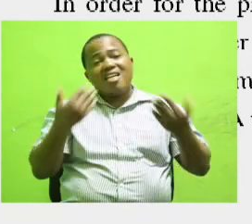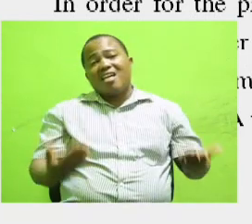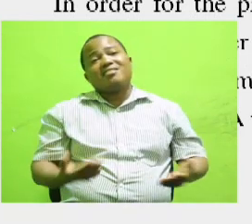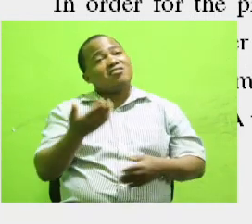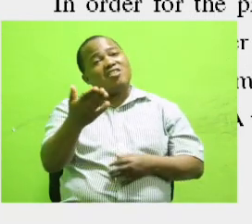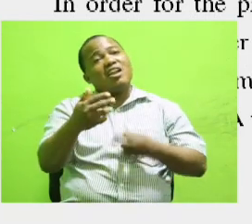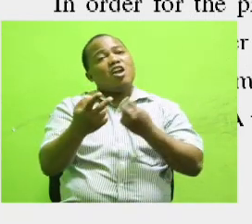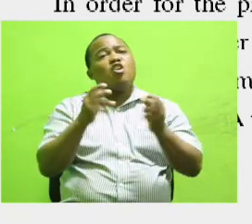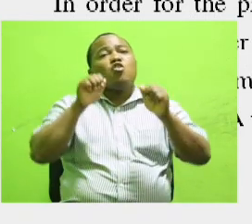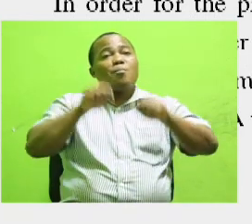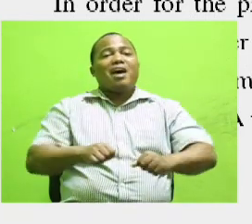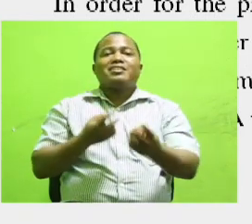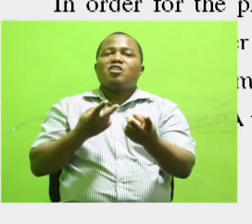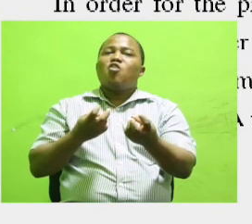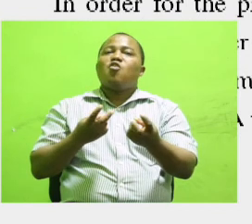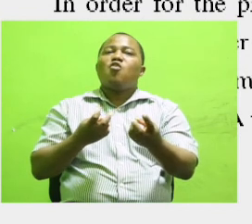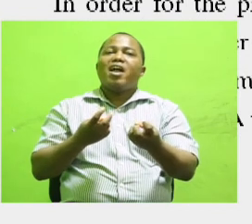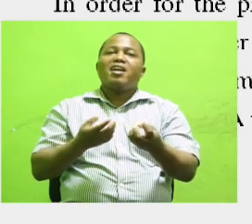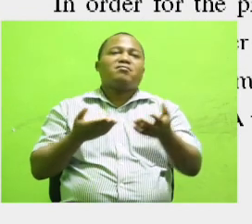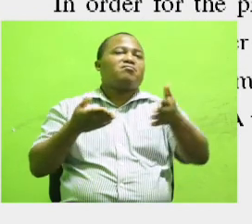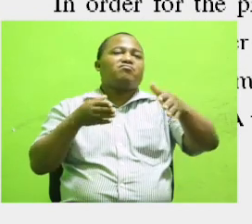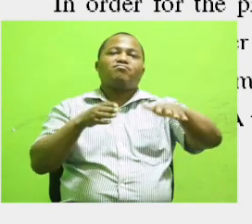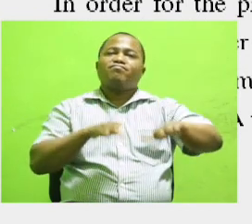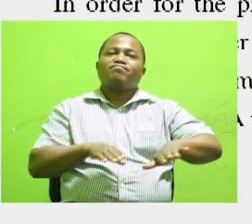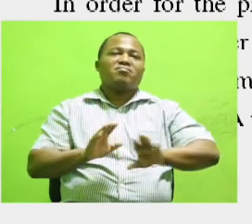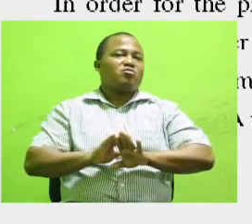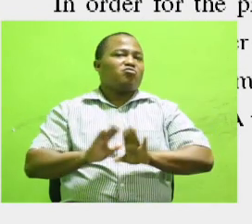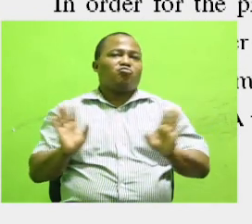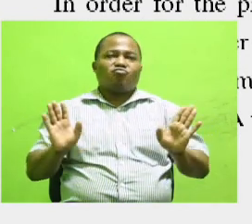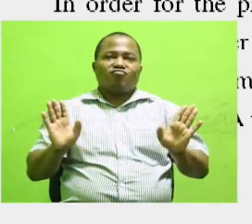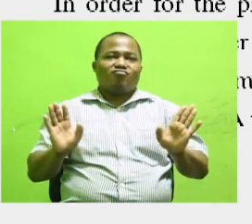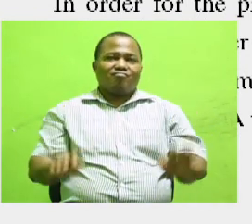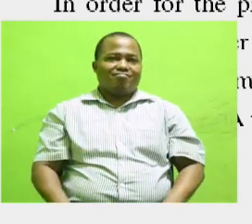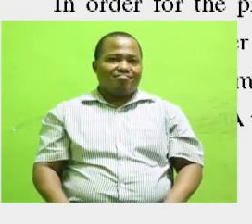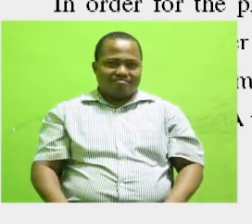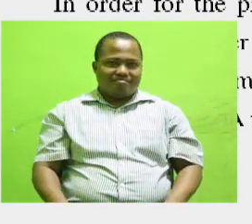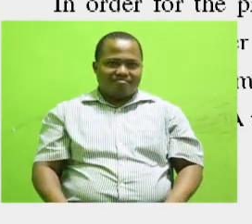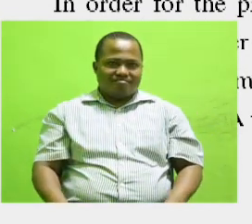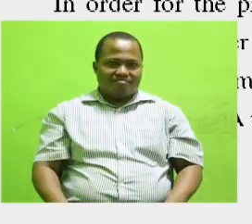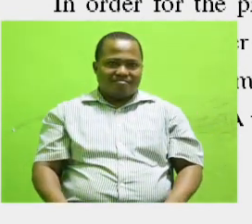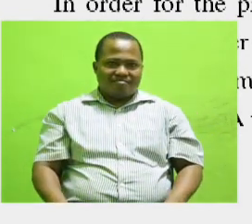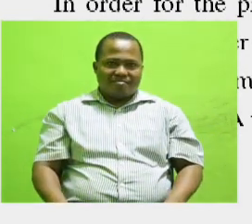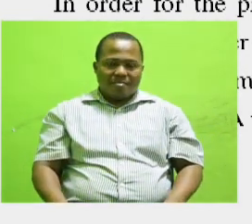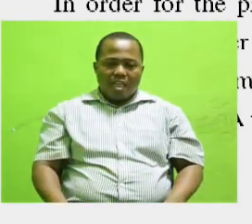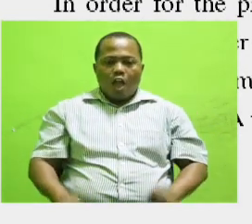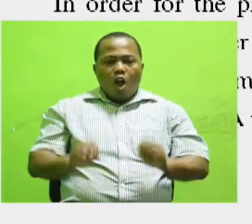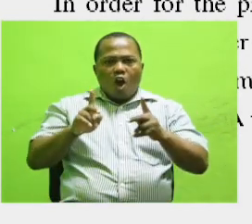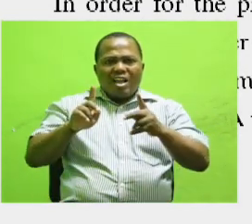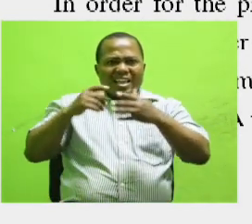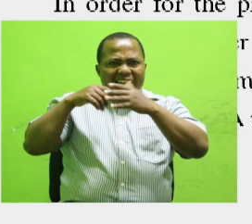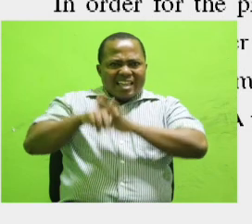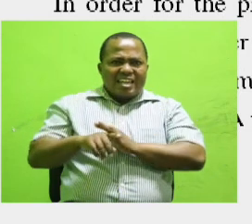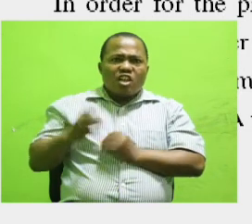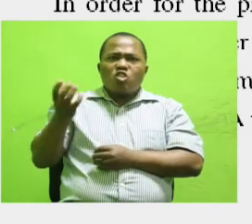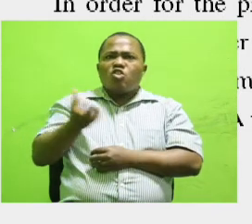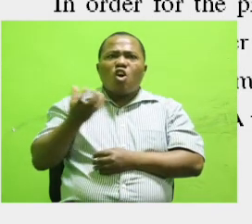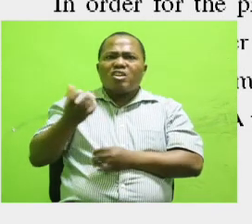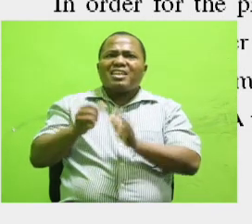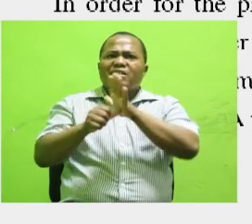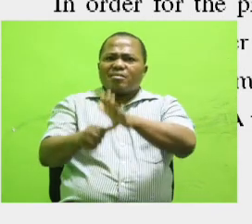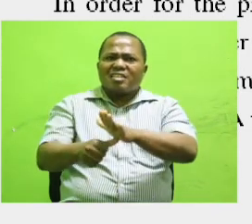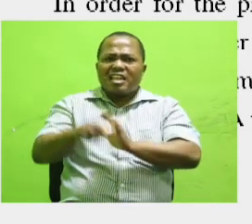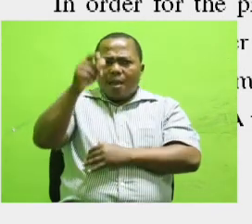death. That is what they think. So in socially discriminating a person living with